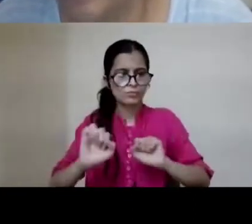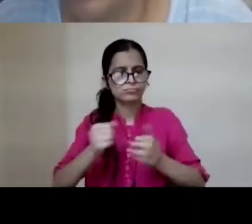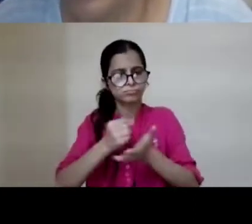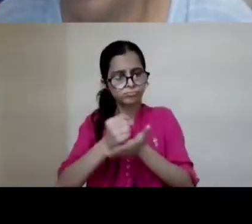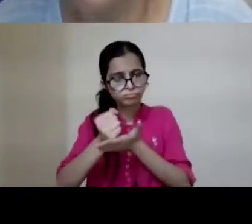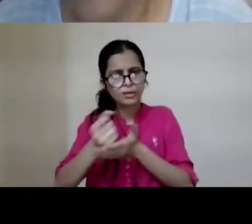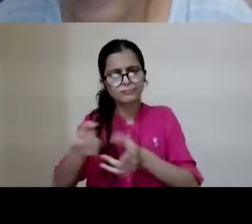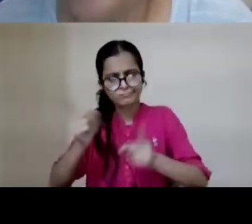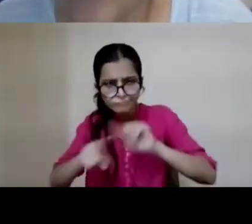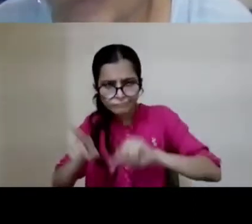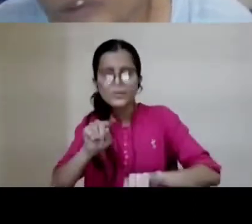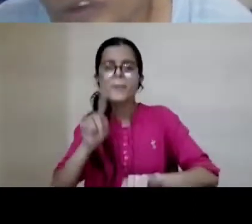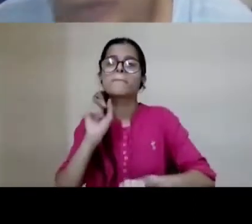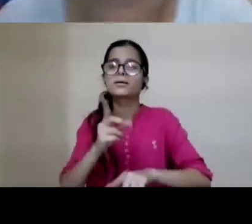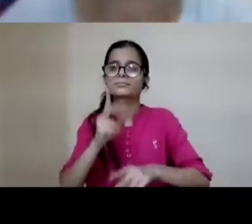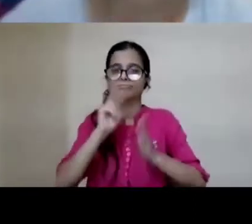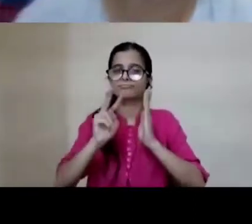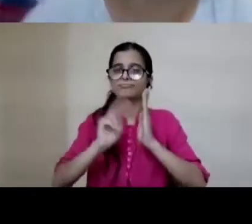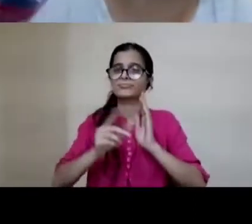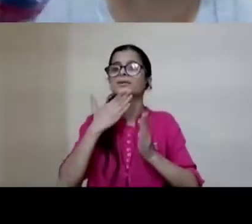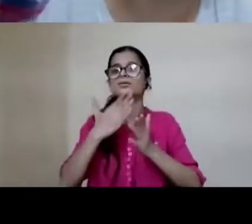practiced. Thank you so much.